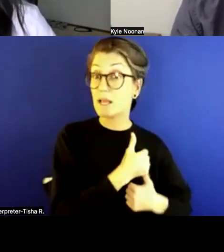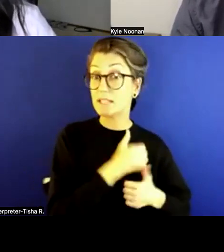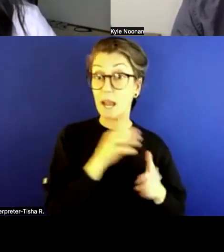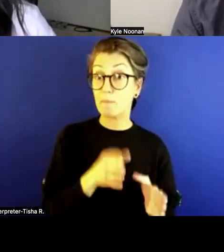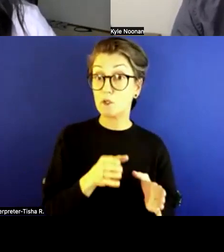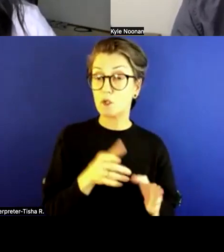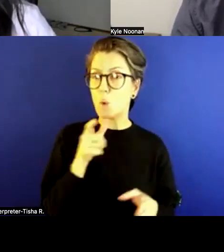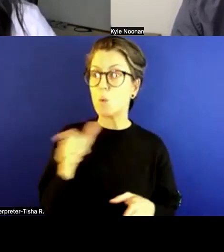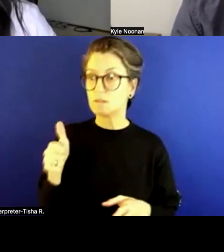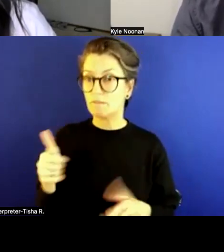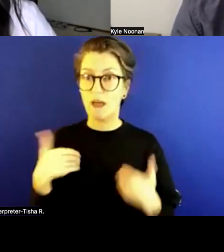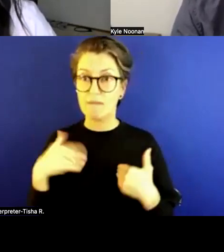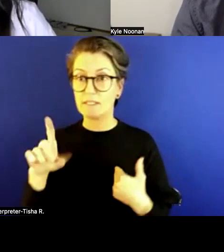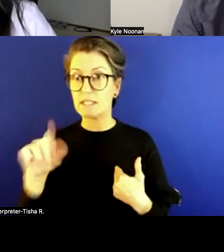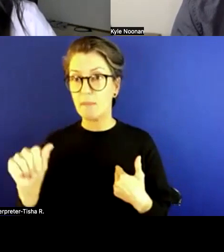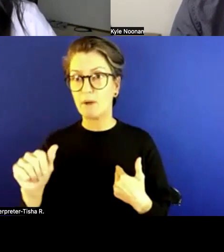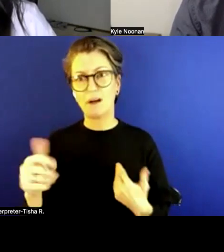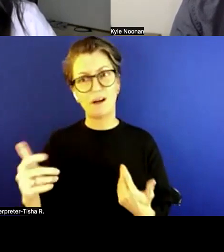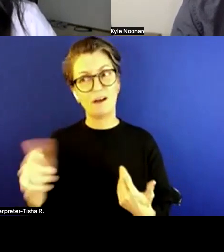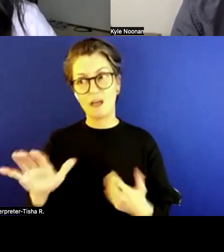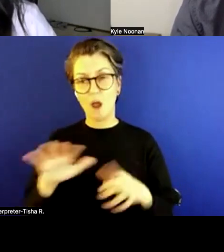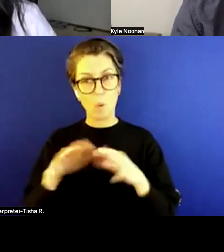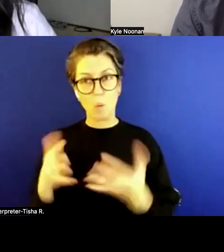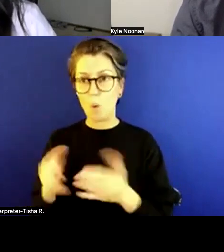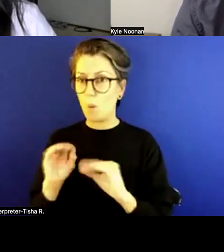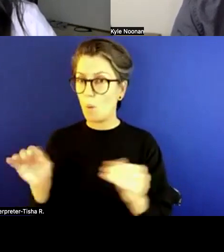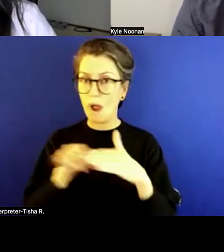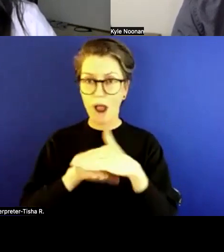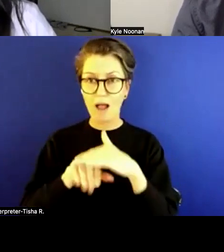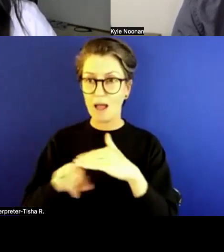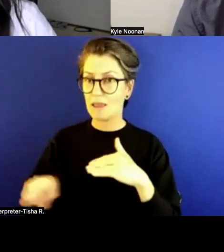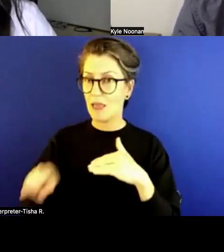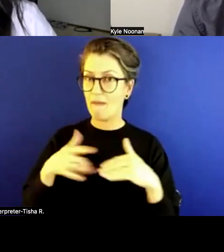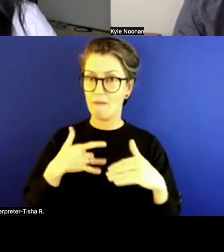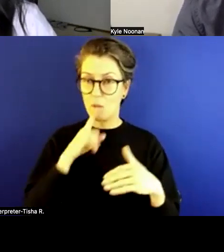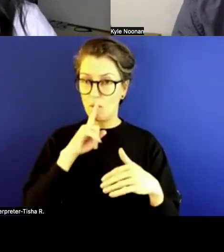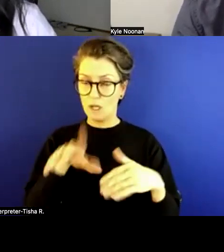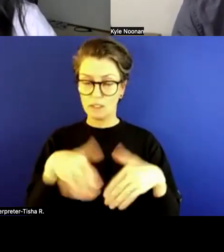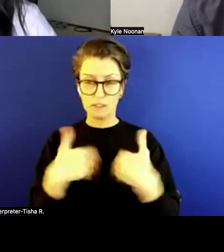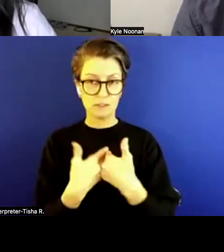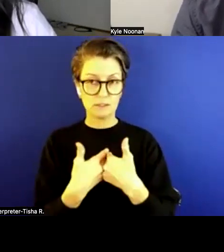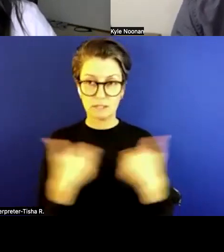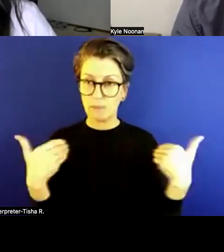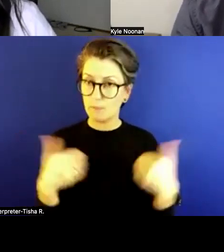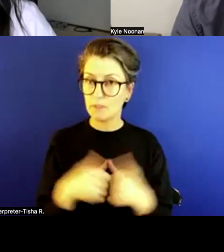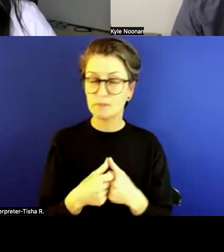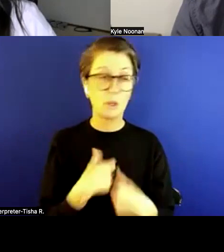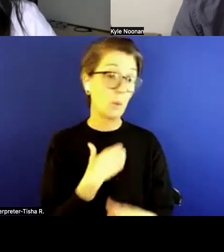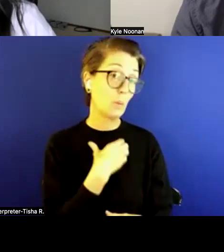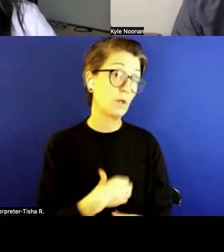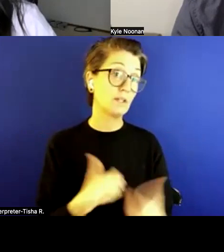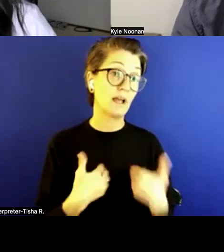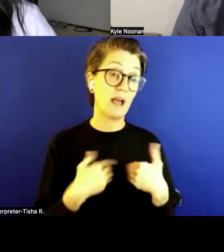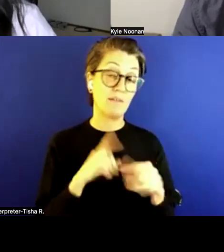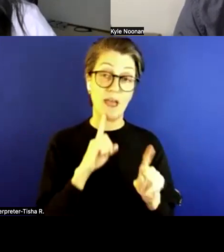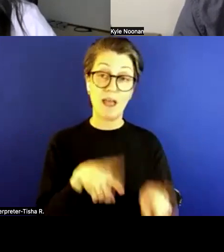vastly inaccessible world. And yet they feel so foreign to one another. I wish I had the answer. It's something that